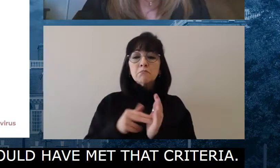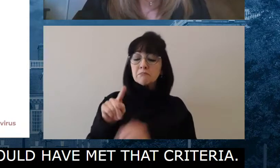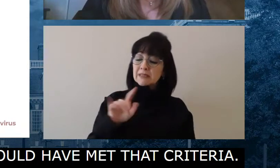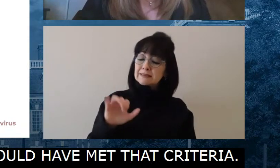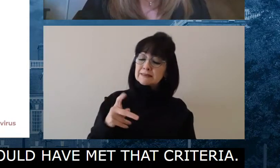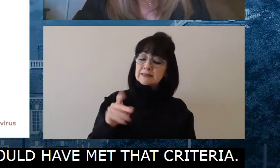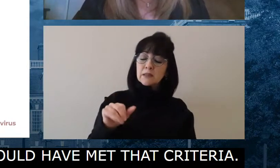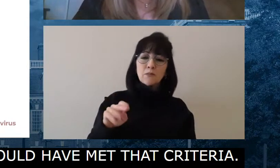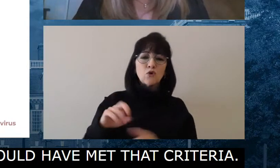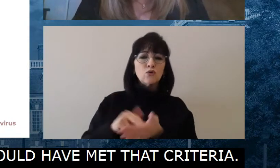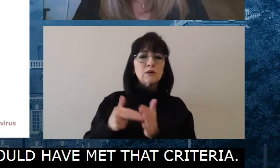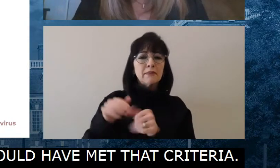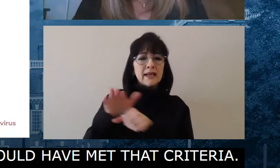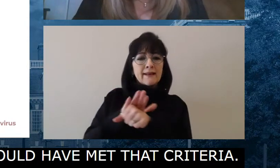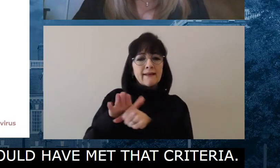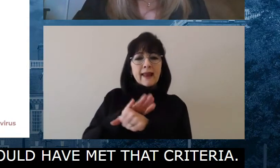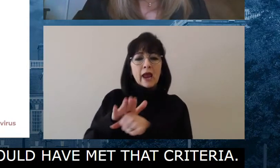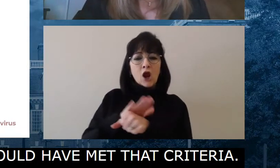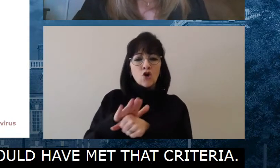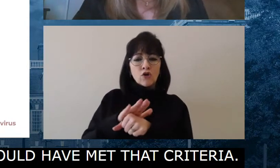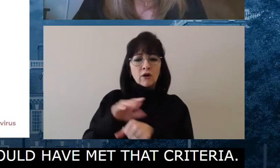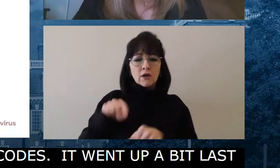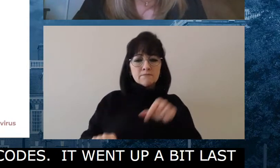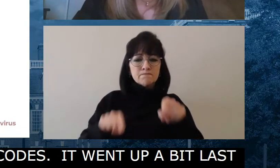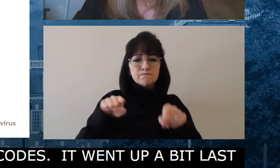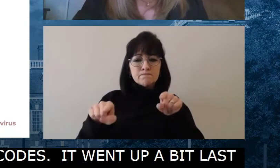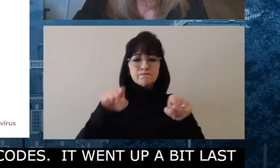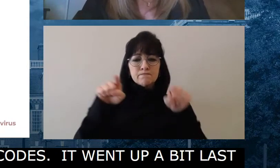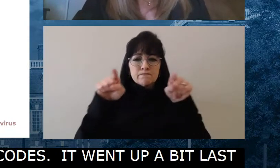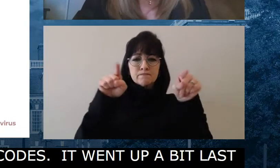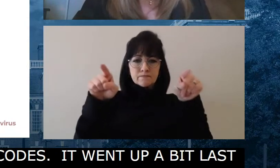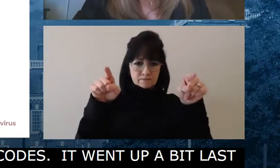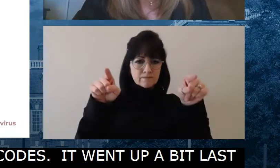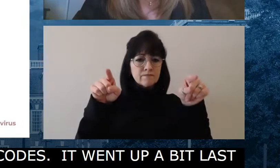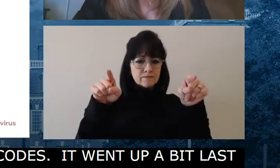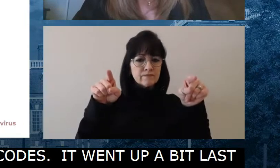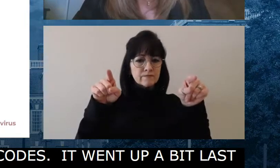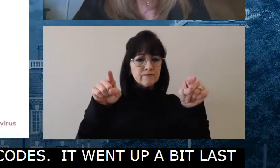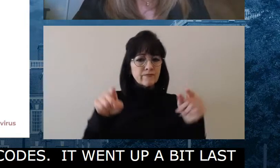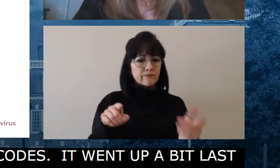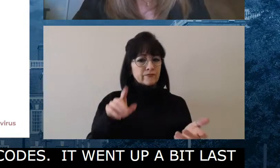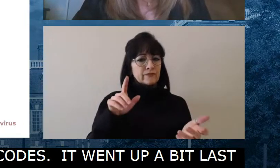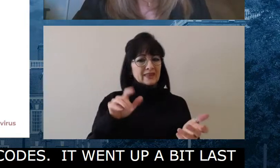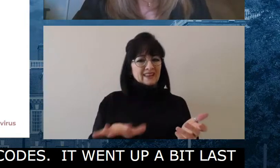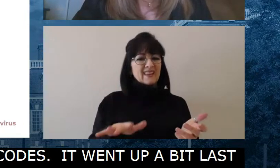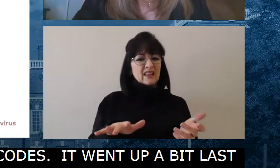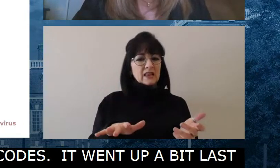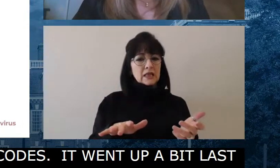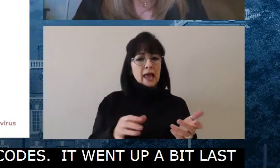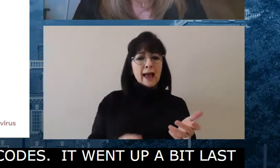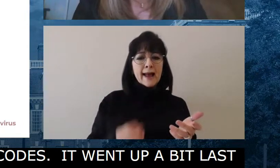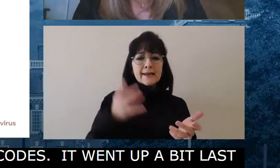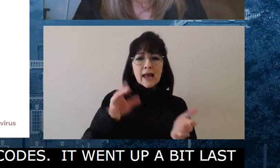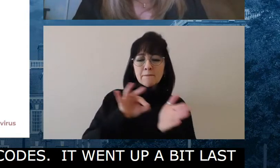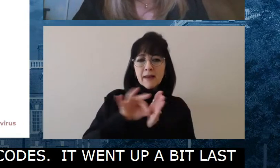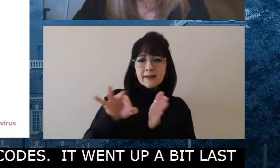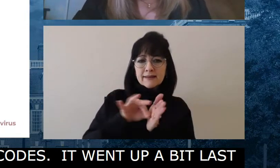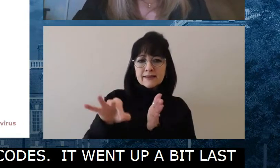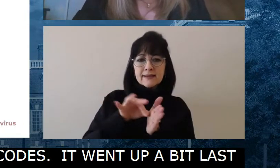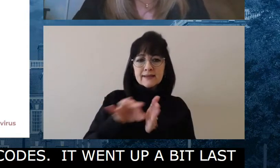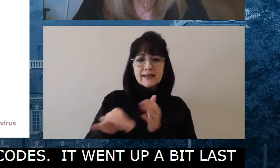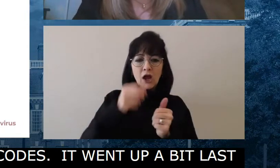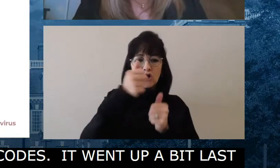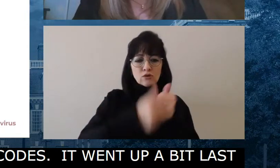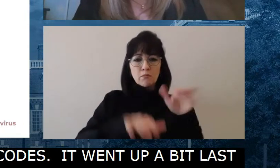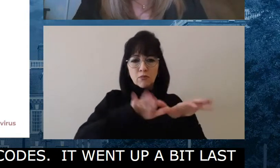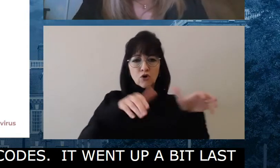case rate of 250 per 100,000 people or above, and percent positive of 15